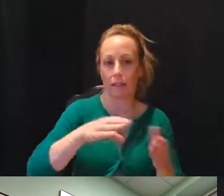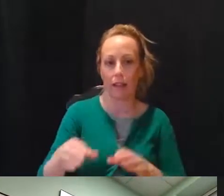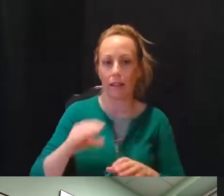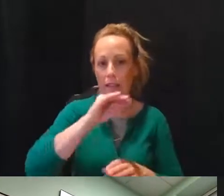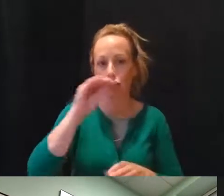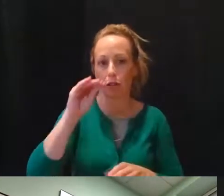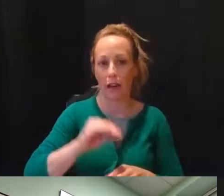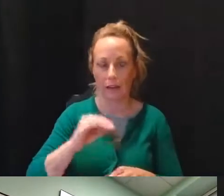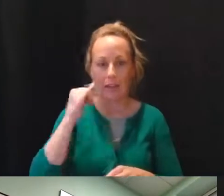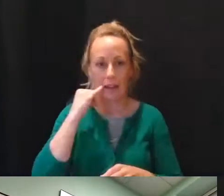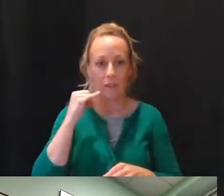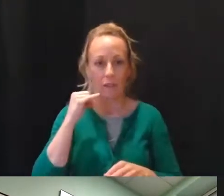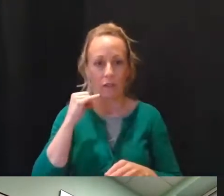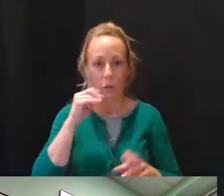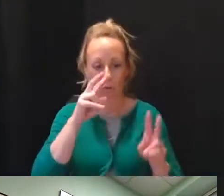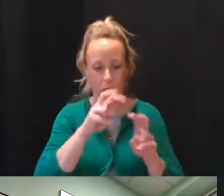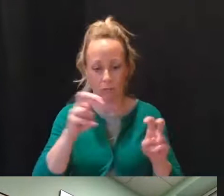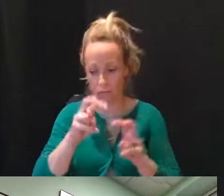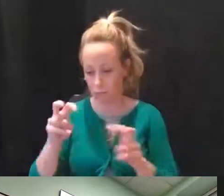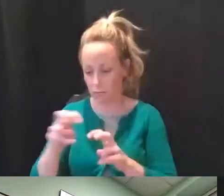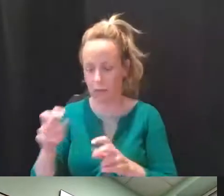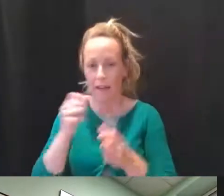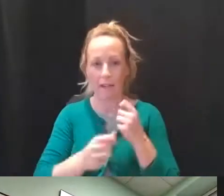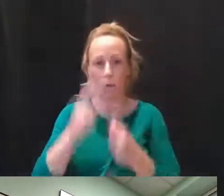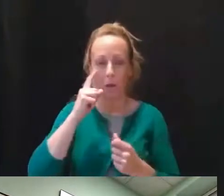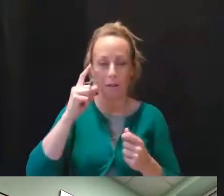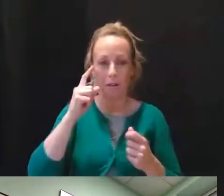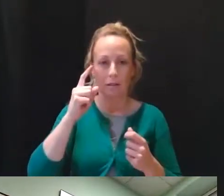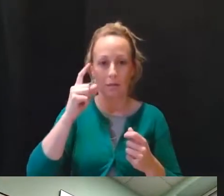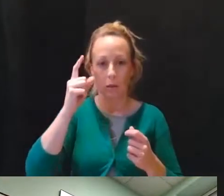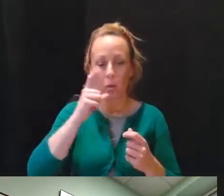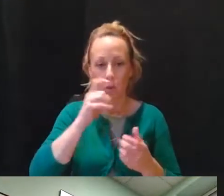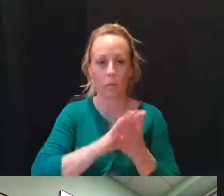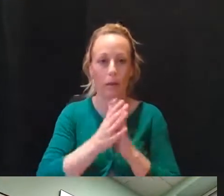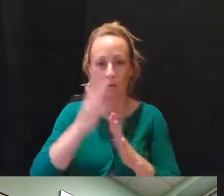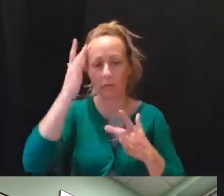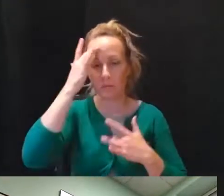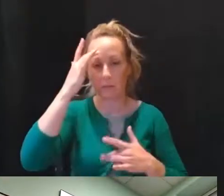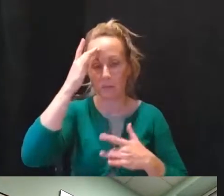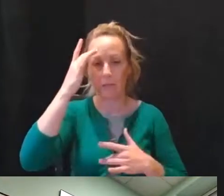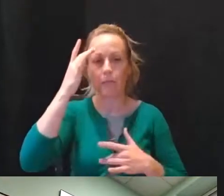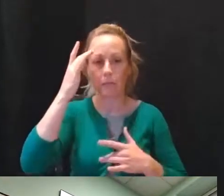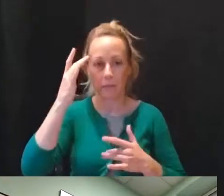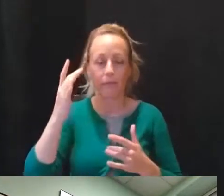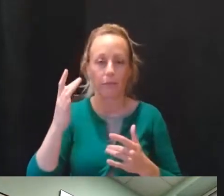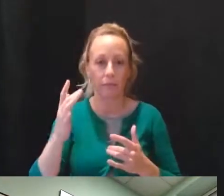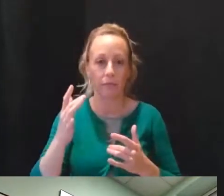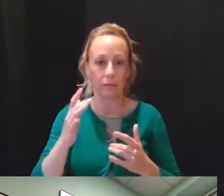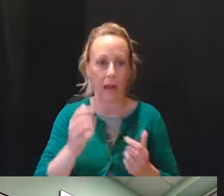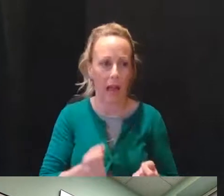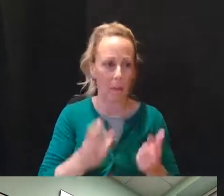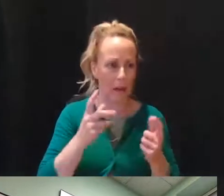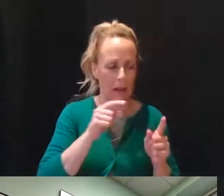we look at everybody who's infected, regardless of their severity of illness, how many of them do badly. And